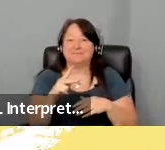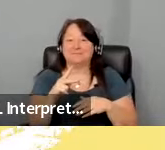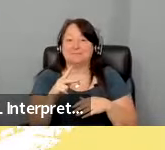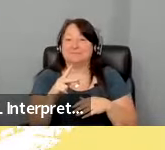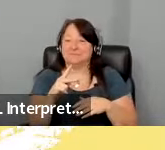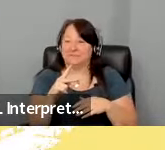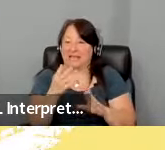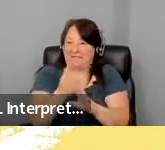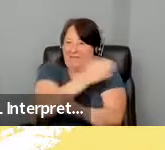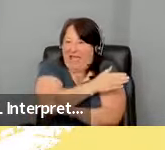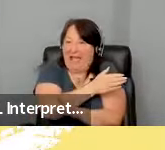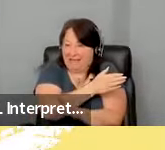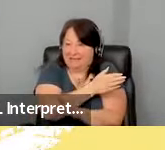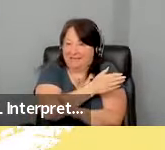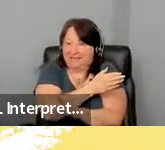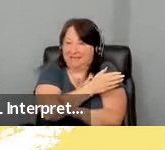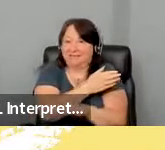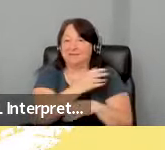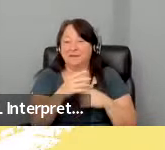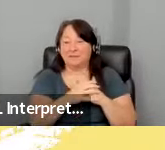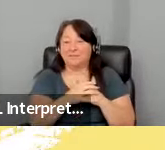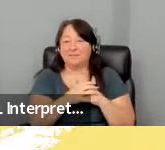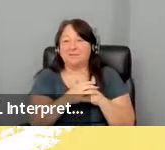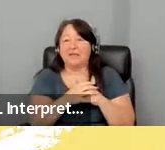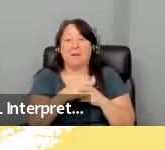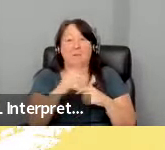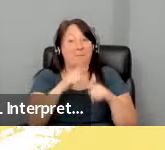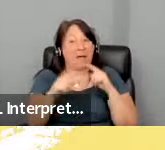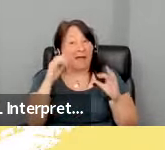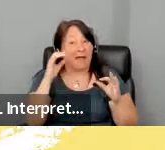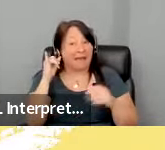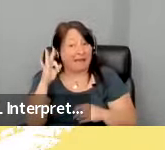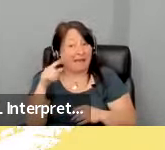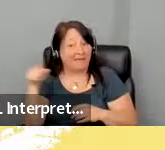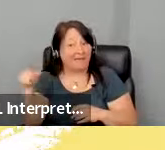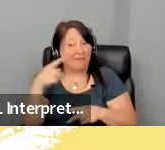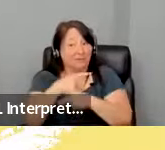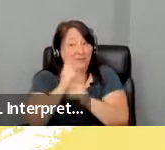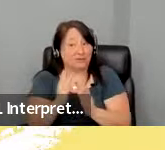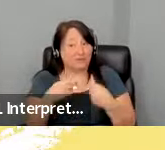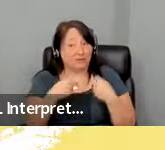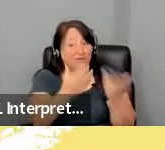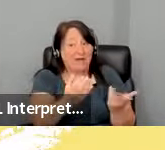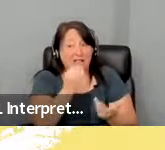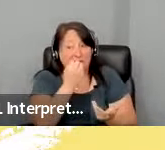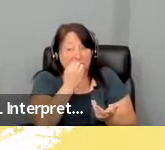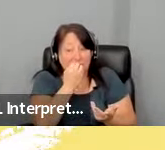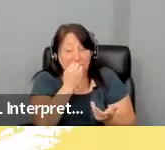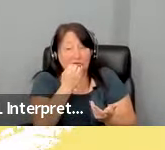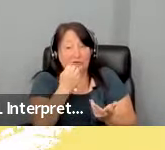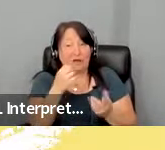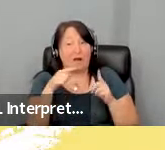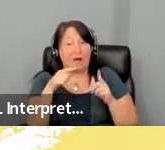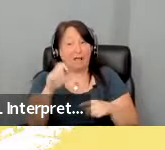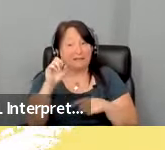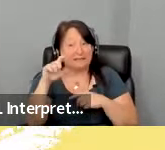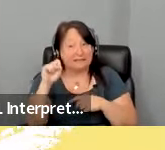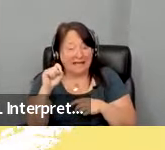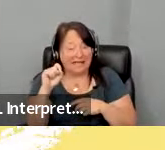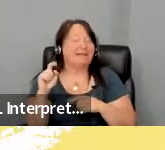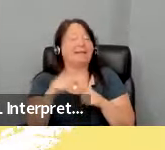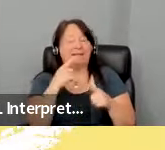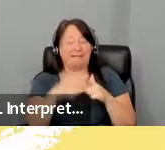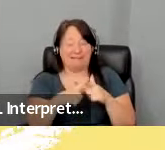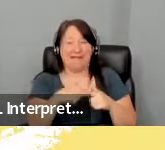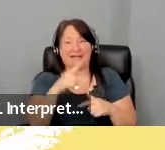is reducible, though, if the producer provides food on set. So in the case of an overnight location performer only, if you're provided with